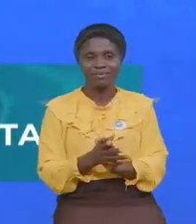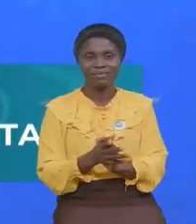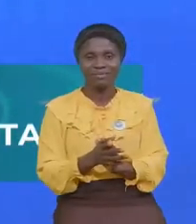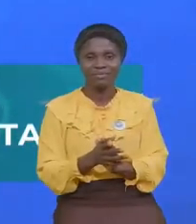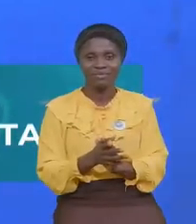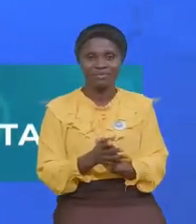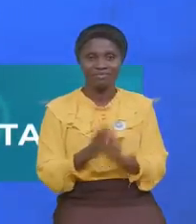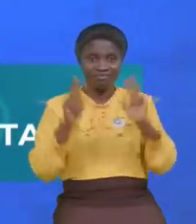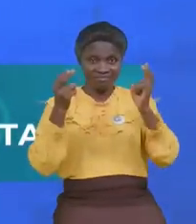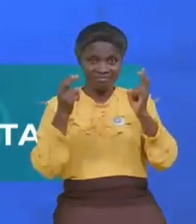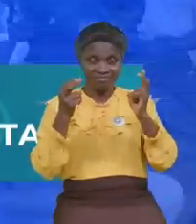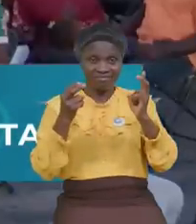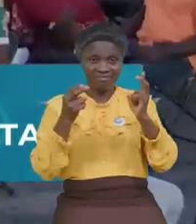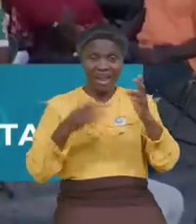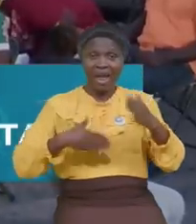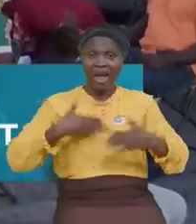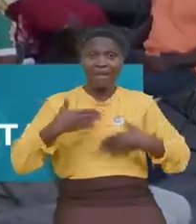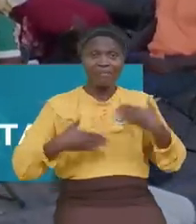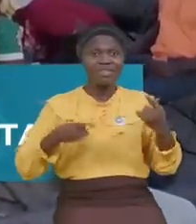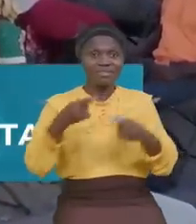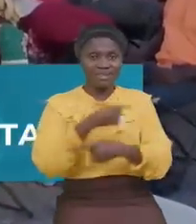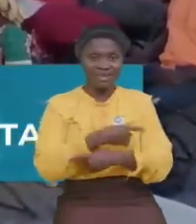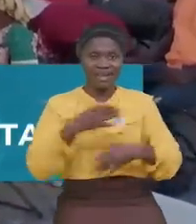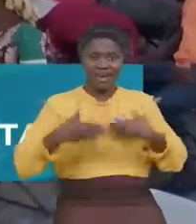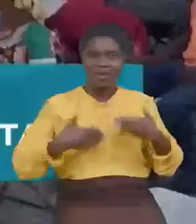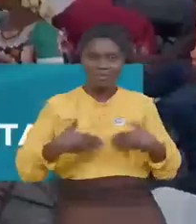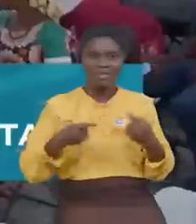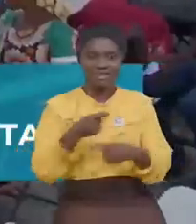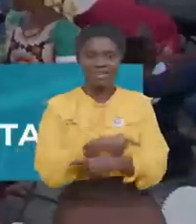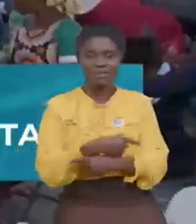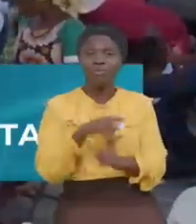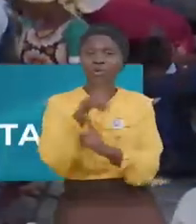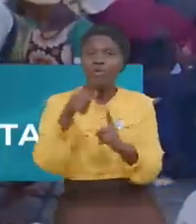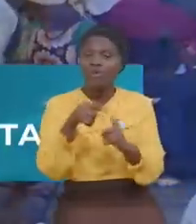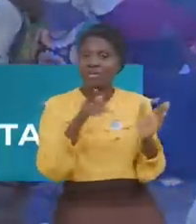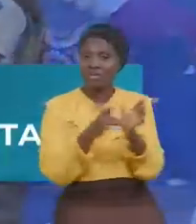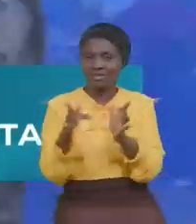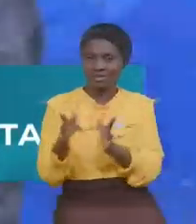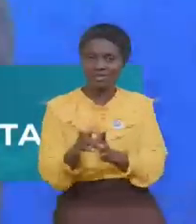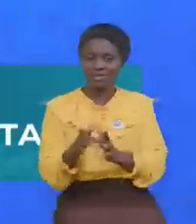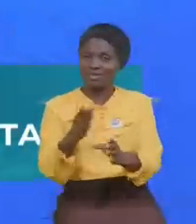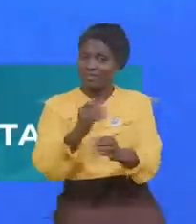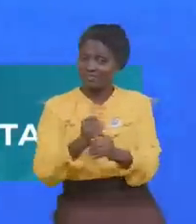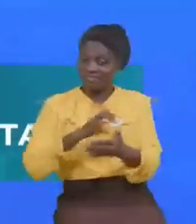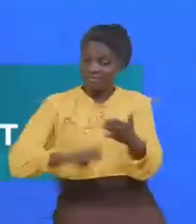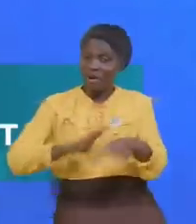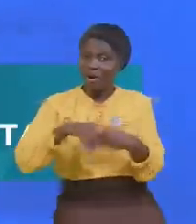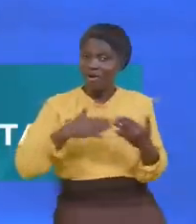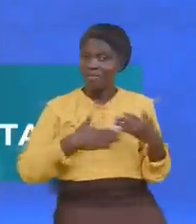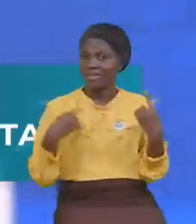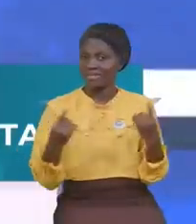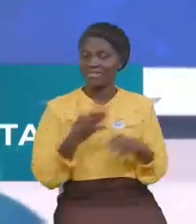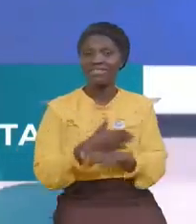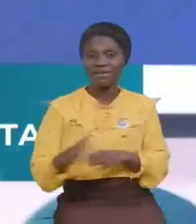Happy day, happy day. When Jesus took all my sins away,